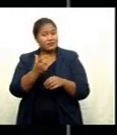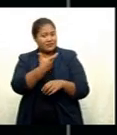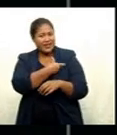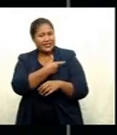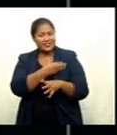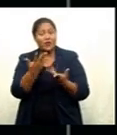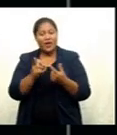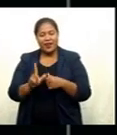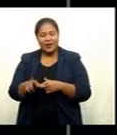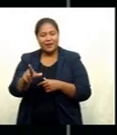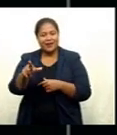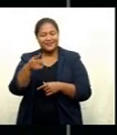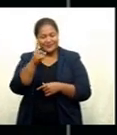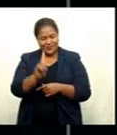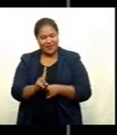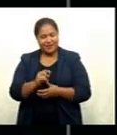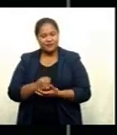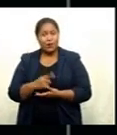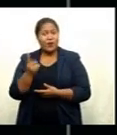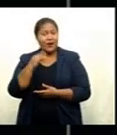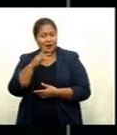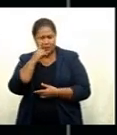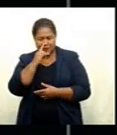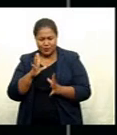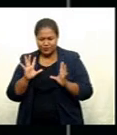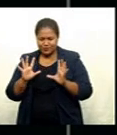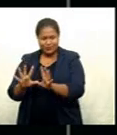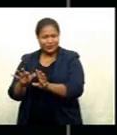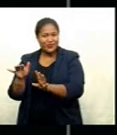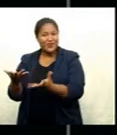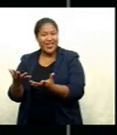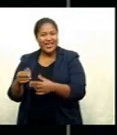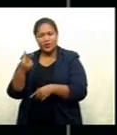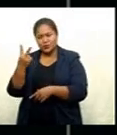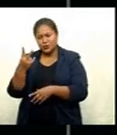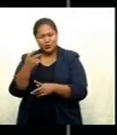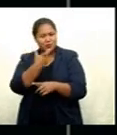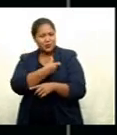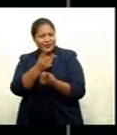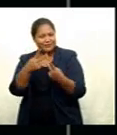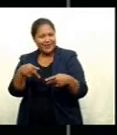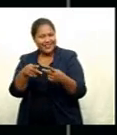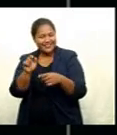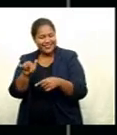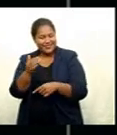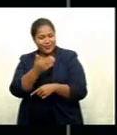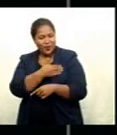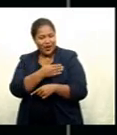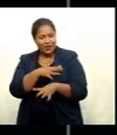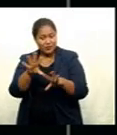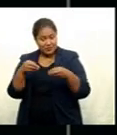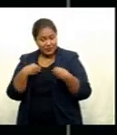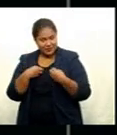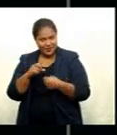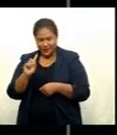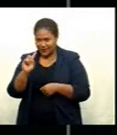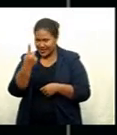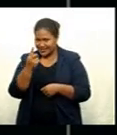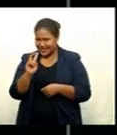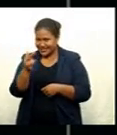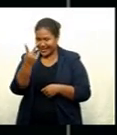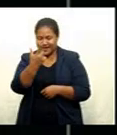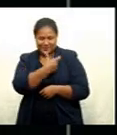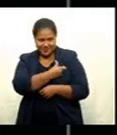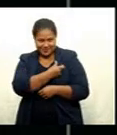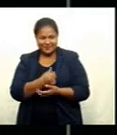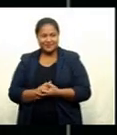in Lambasa today. Hundreds of people turned up at the 2 vaccination venues this morning to receive their first and second jabs.